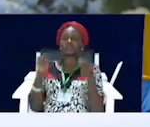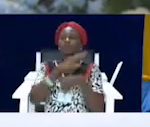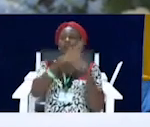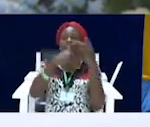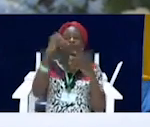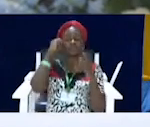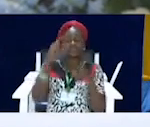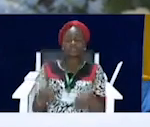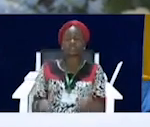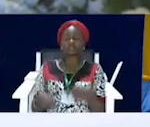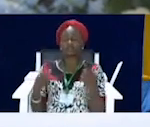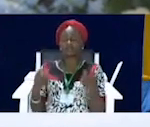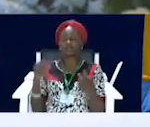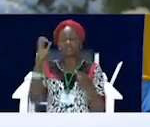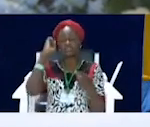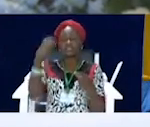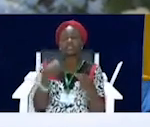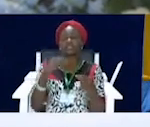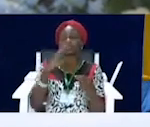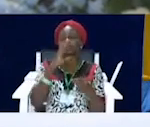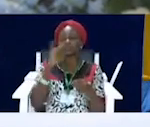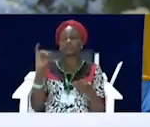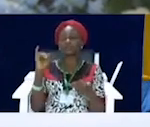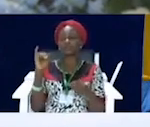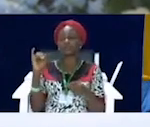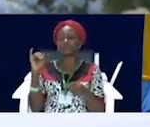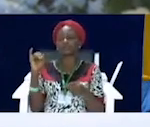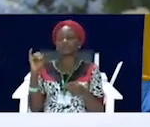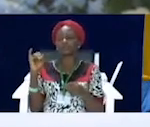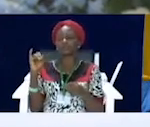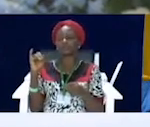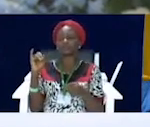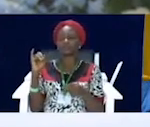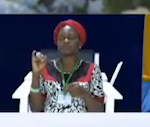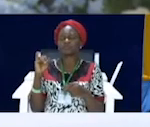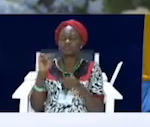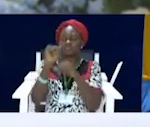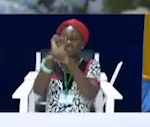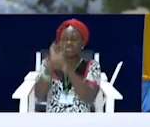all his life, he had been held down